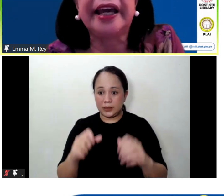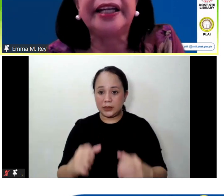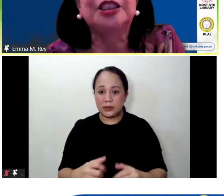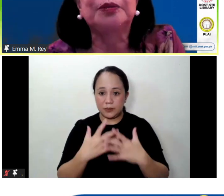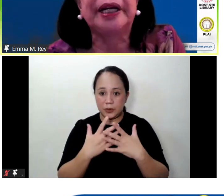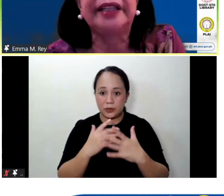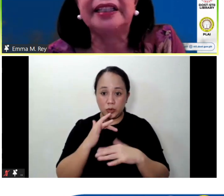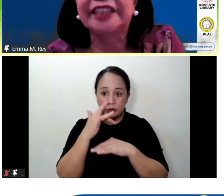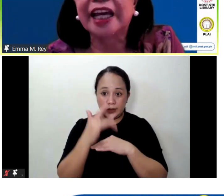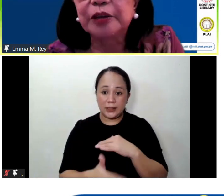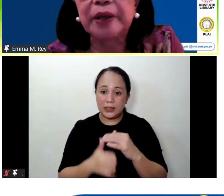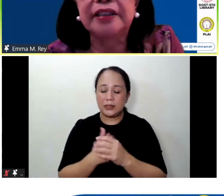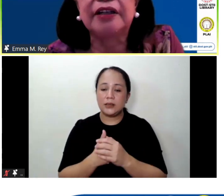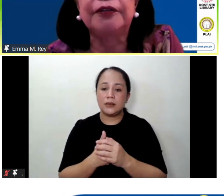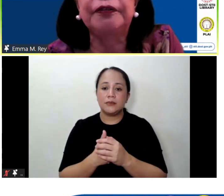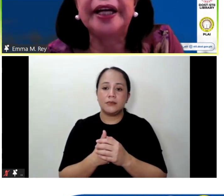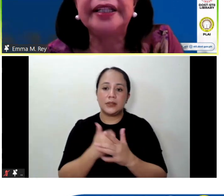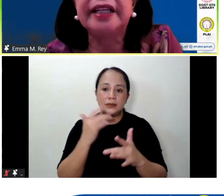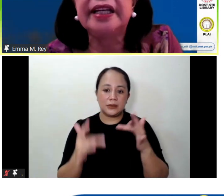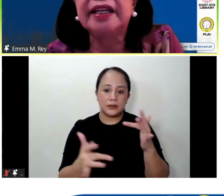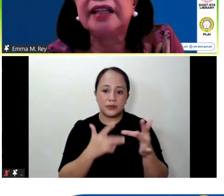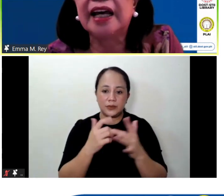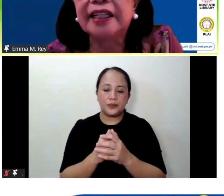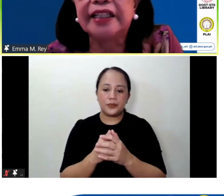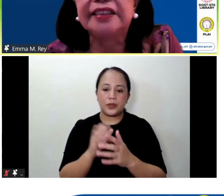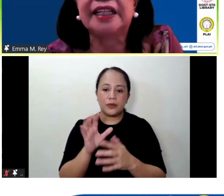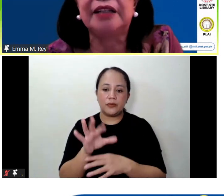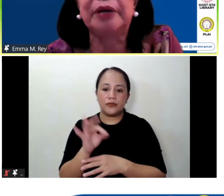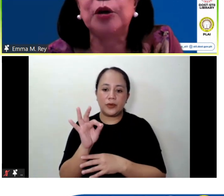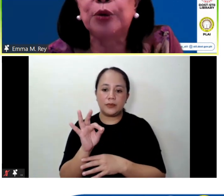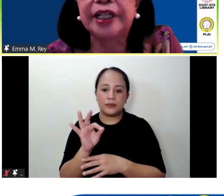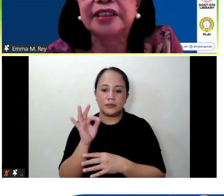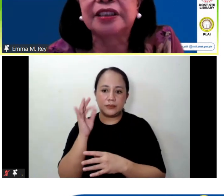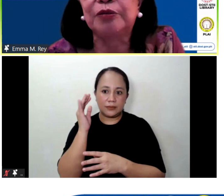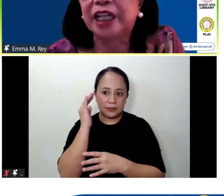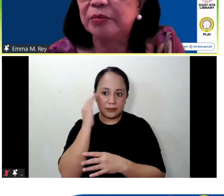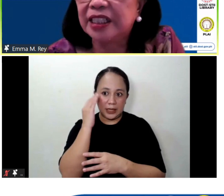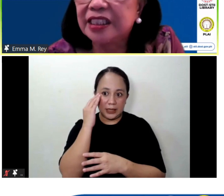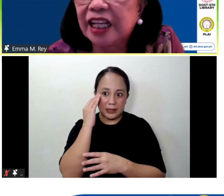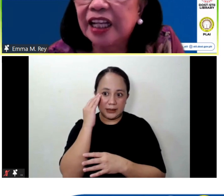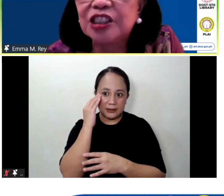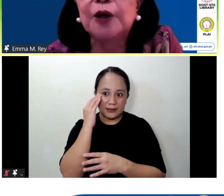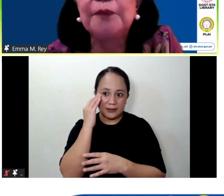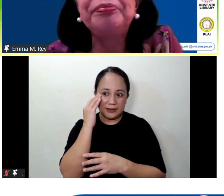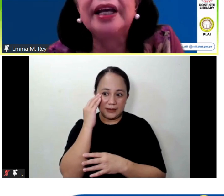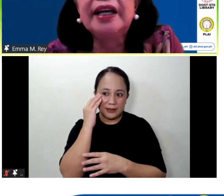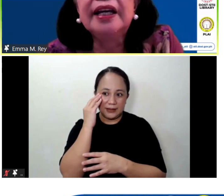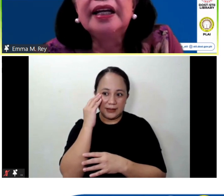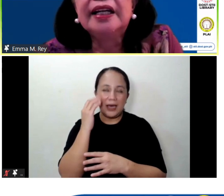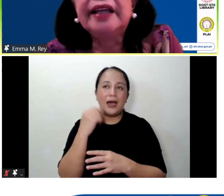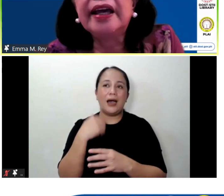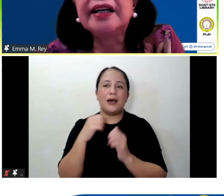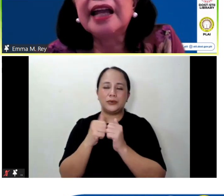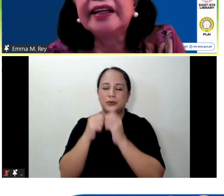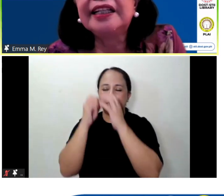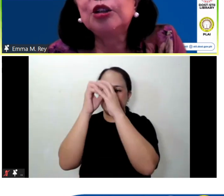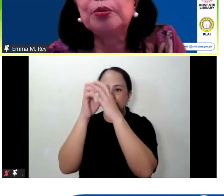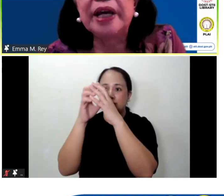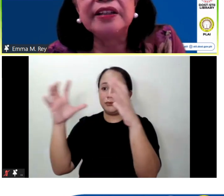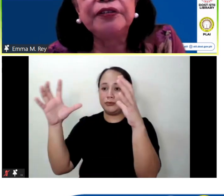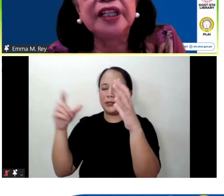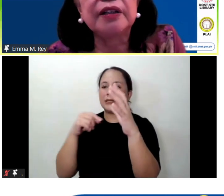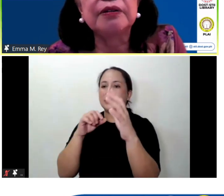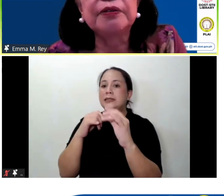early age by the excitement of finding knowledge and by works of the imagination, they are likely